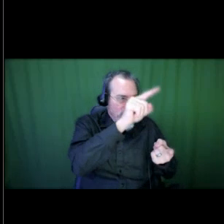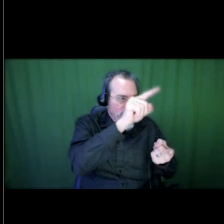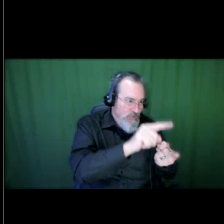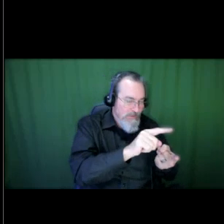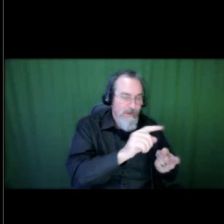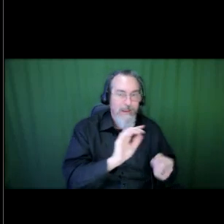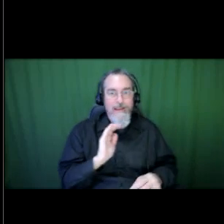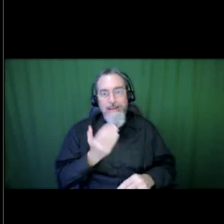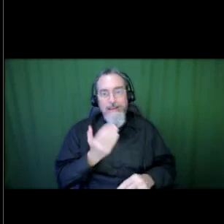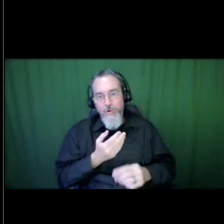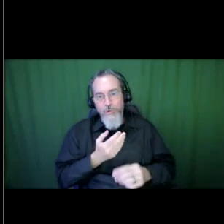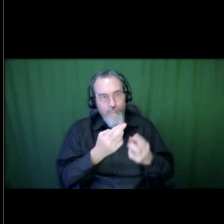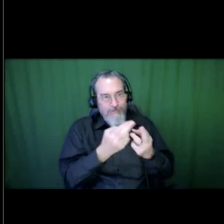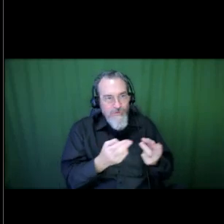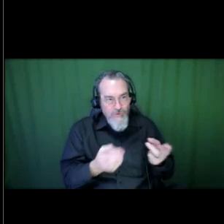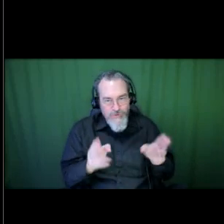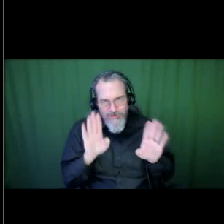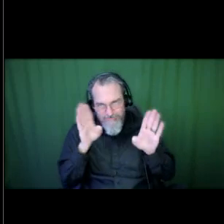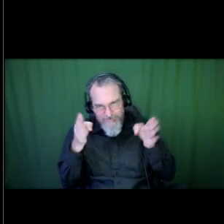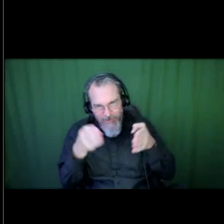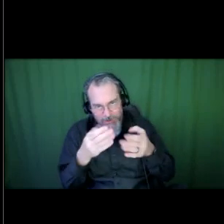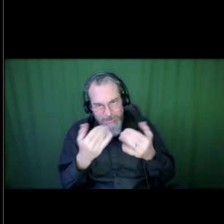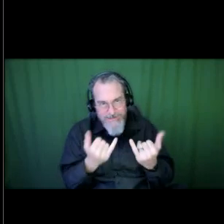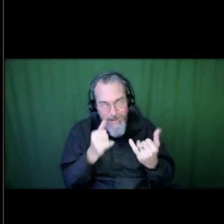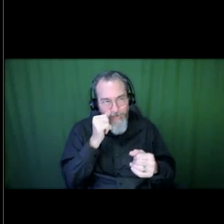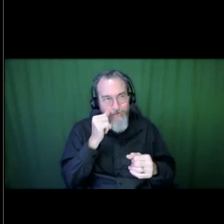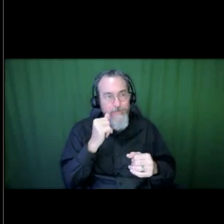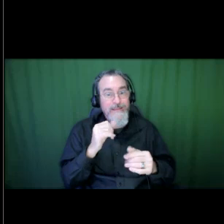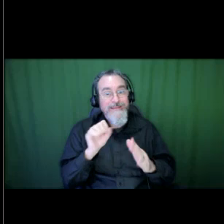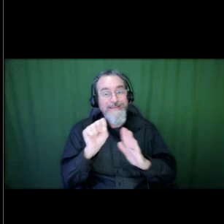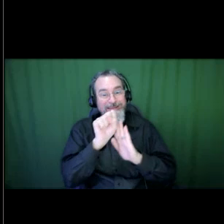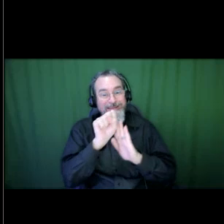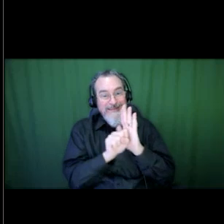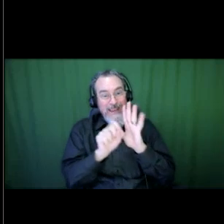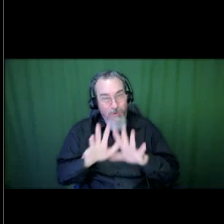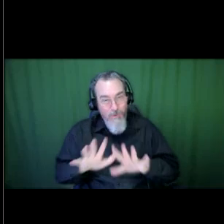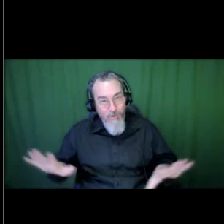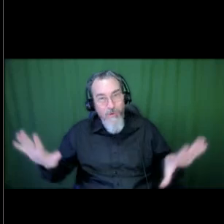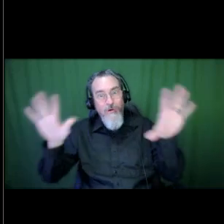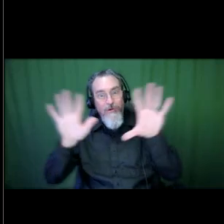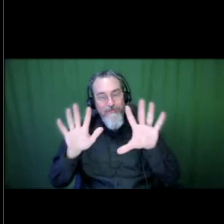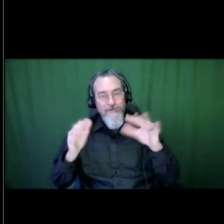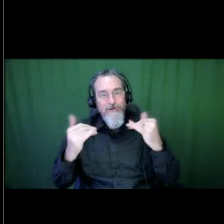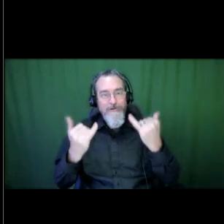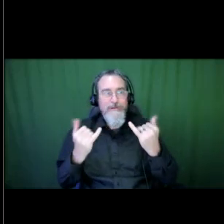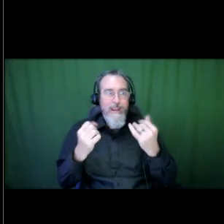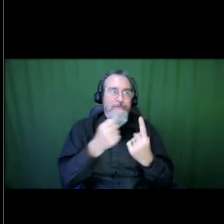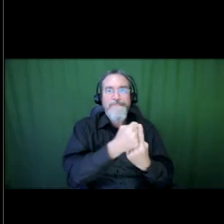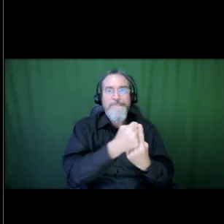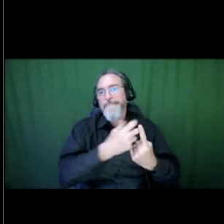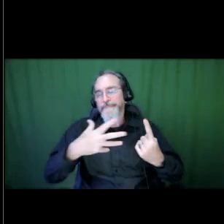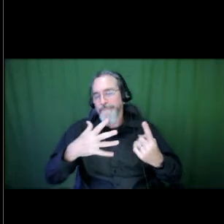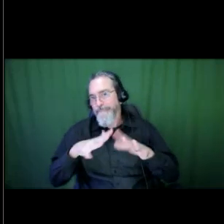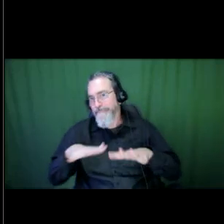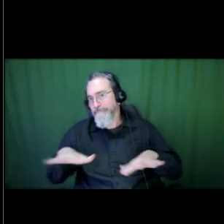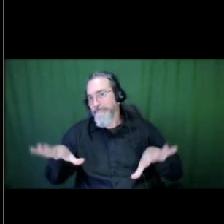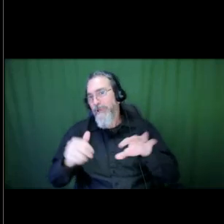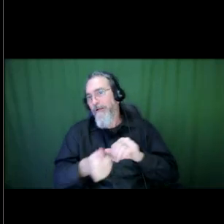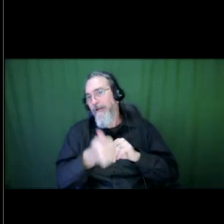on the island. And we have now expanded statewide, seeing the map on the bottom left, to working with other tribes who are also interested in